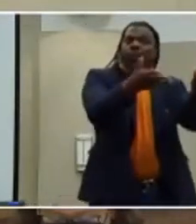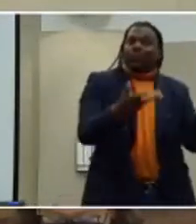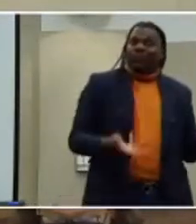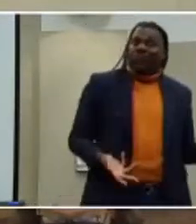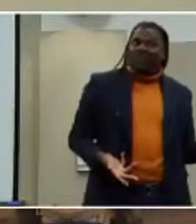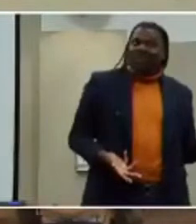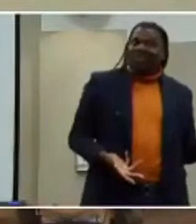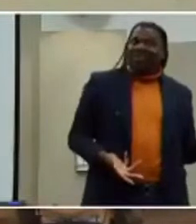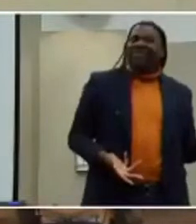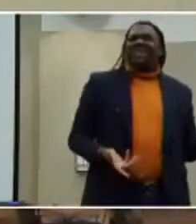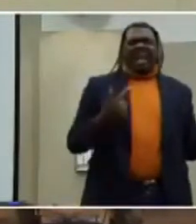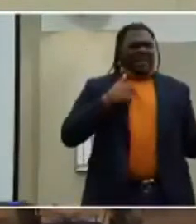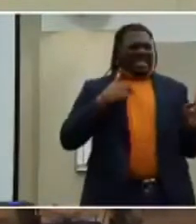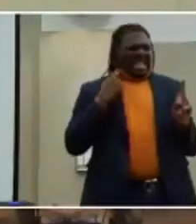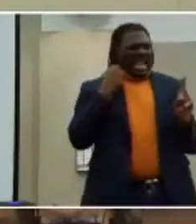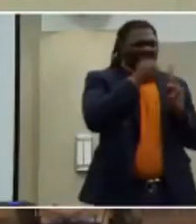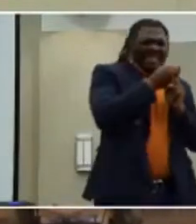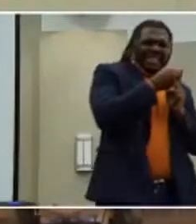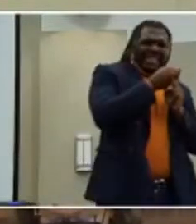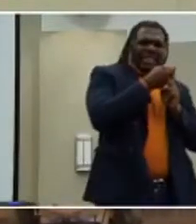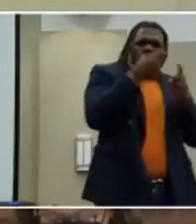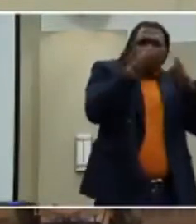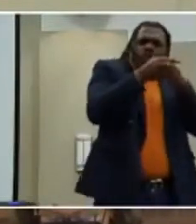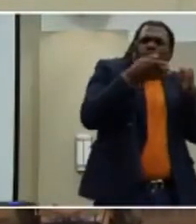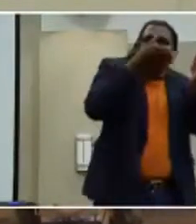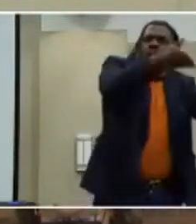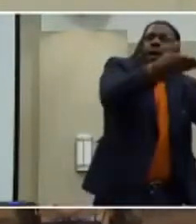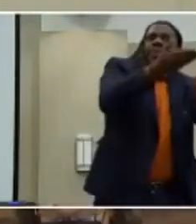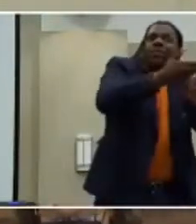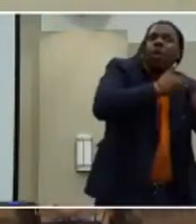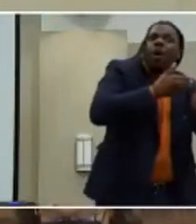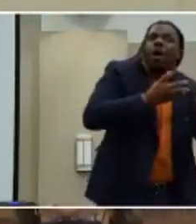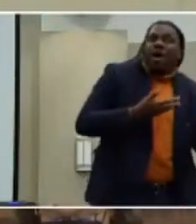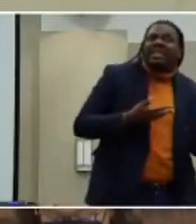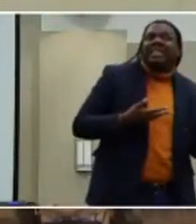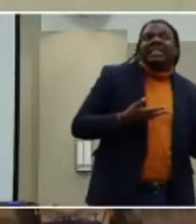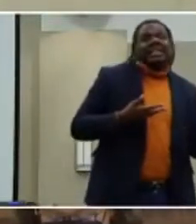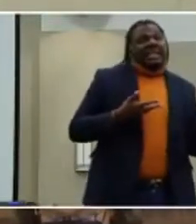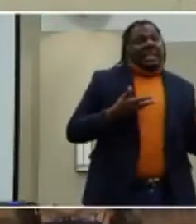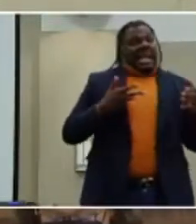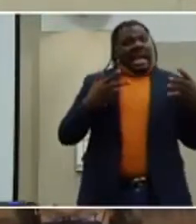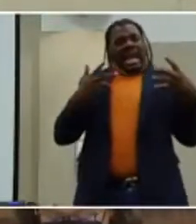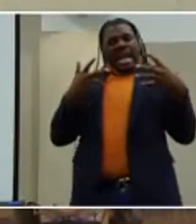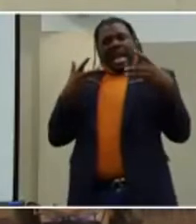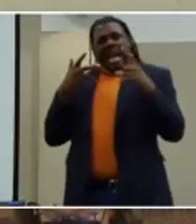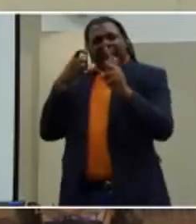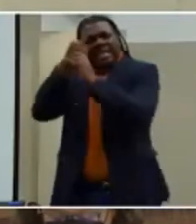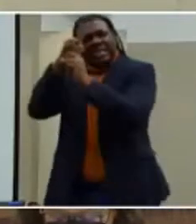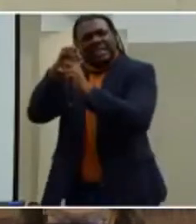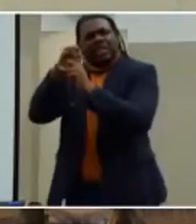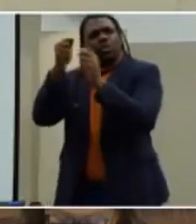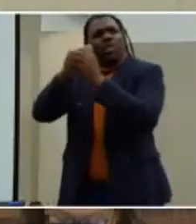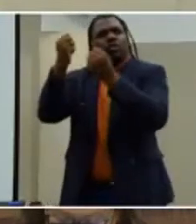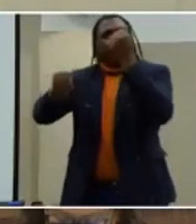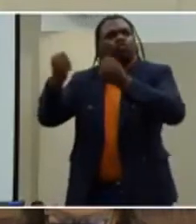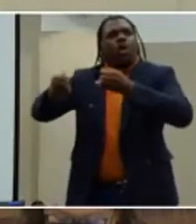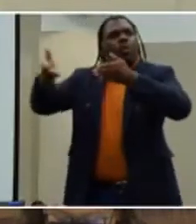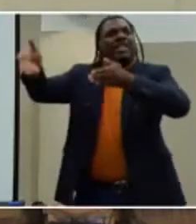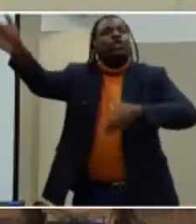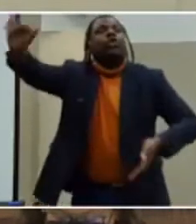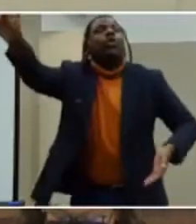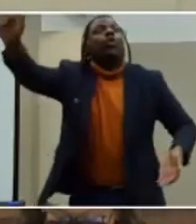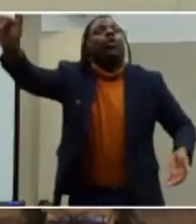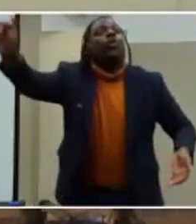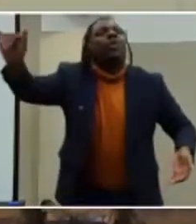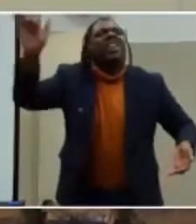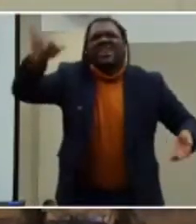been hit in a crosswalk, and I've also been hit on a sidewalk with driveways. That